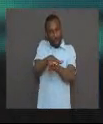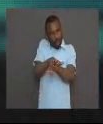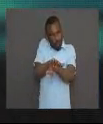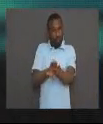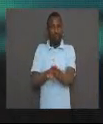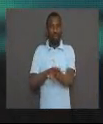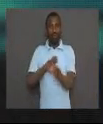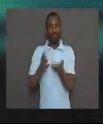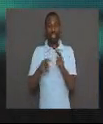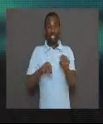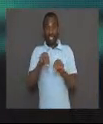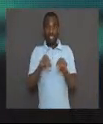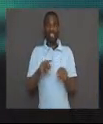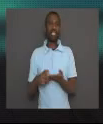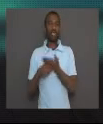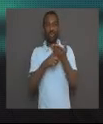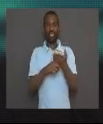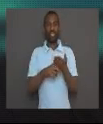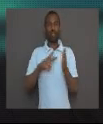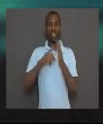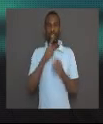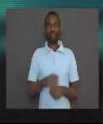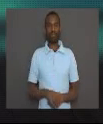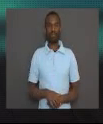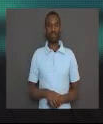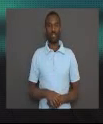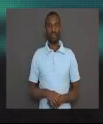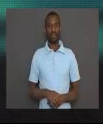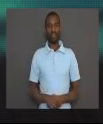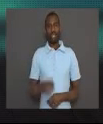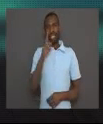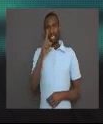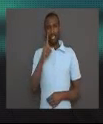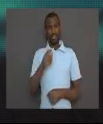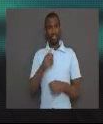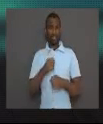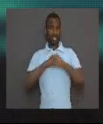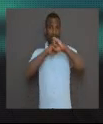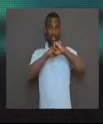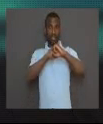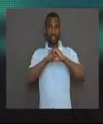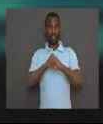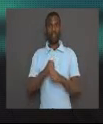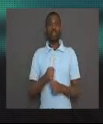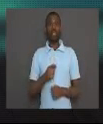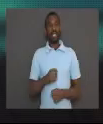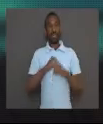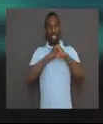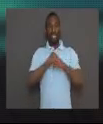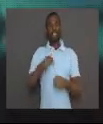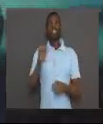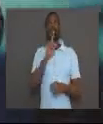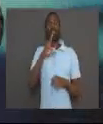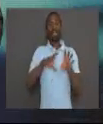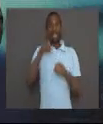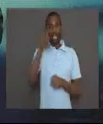To fight this resistance, we use a process called streamlining.